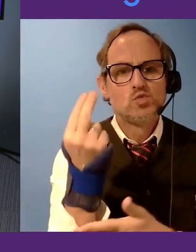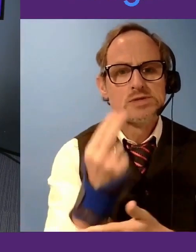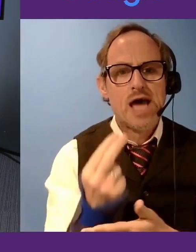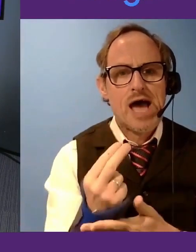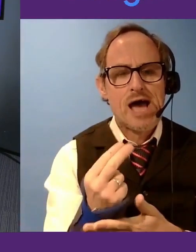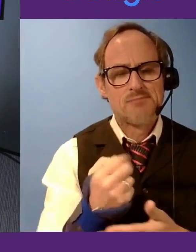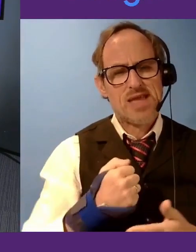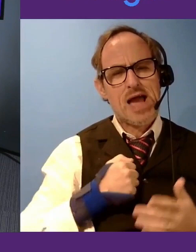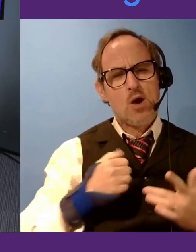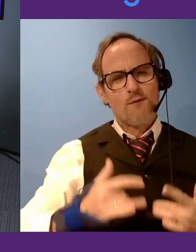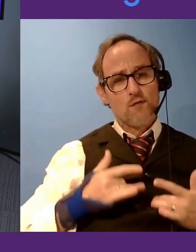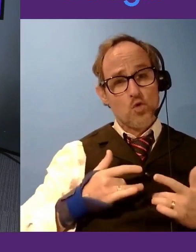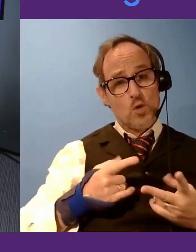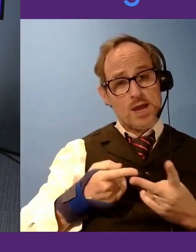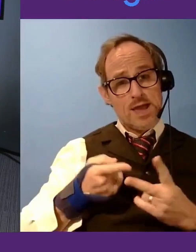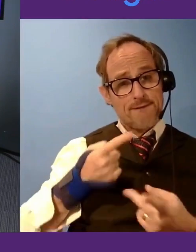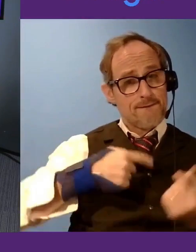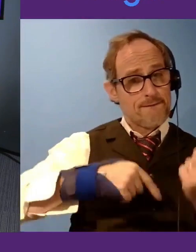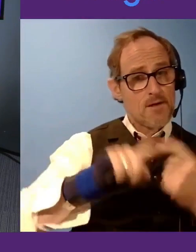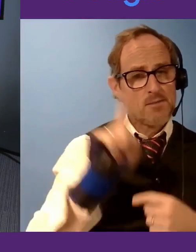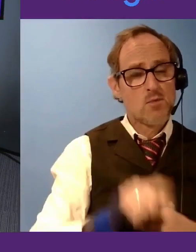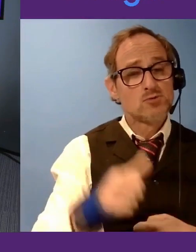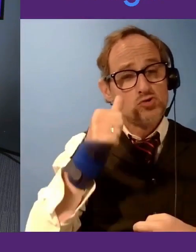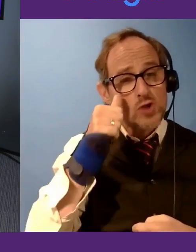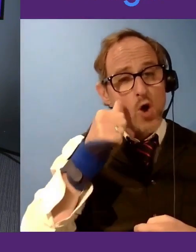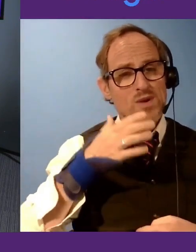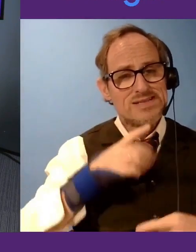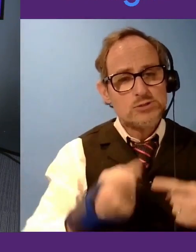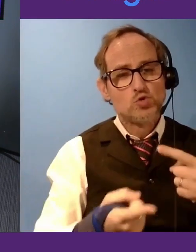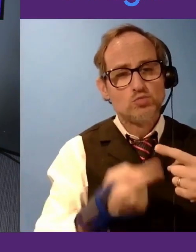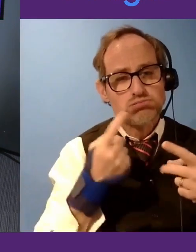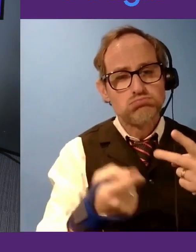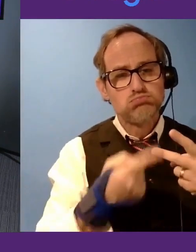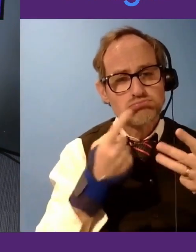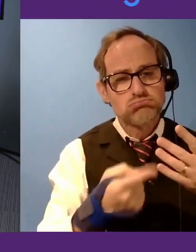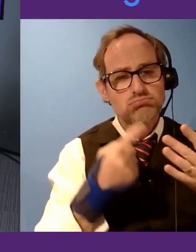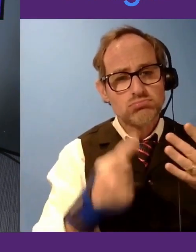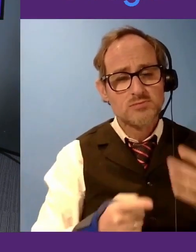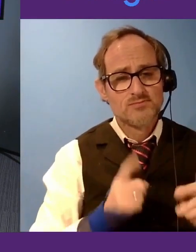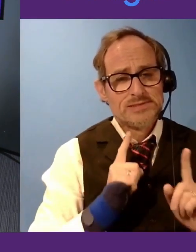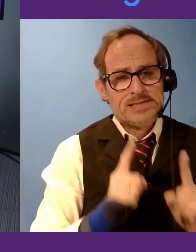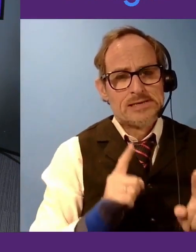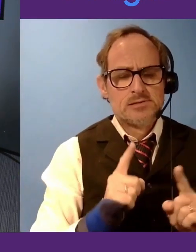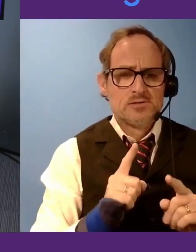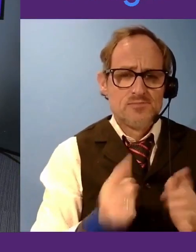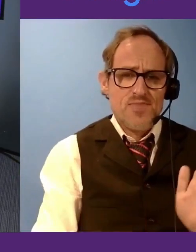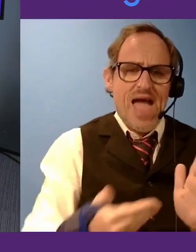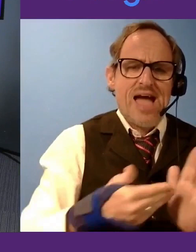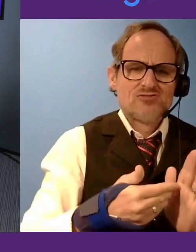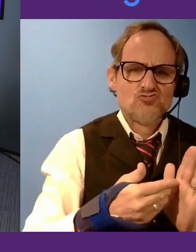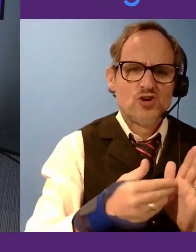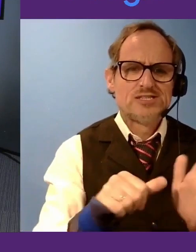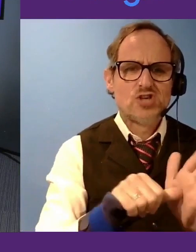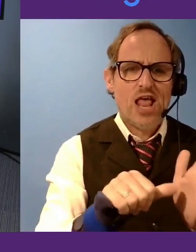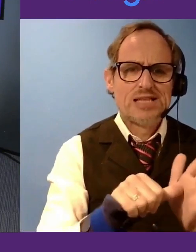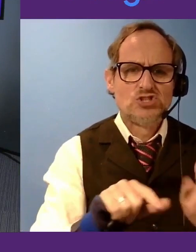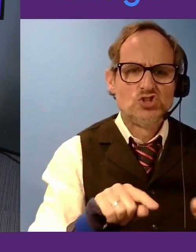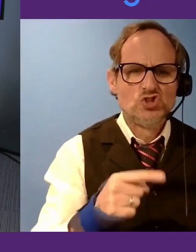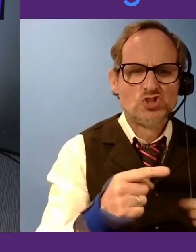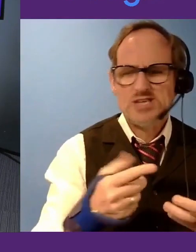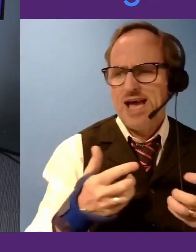requirements are, it's just an extra challenge for them. How can you actually create something that's going to be desirable, robust,